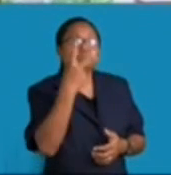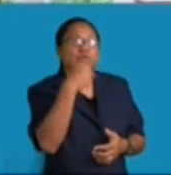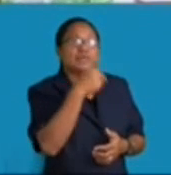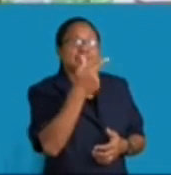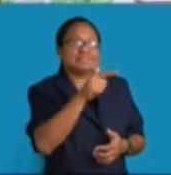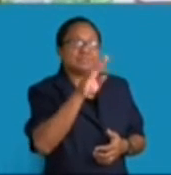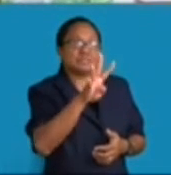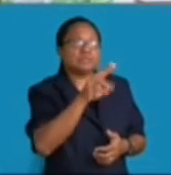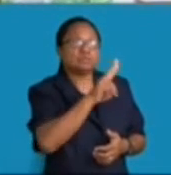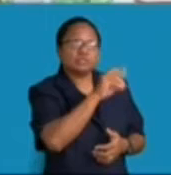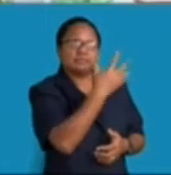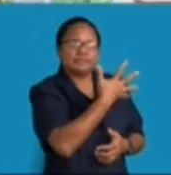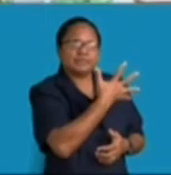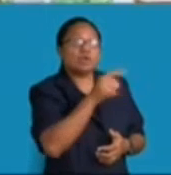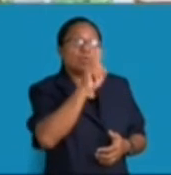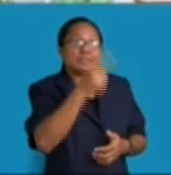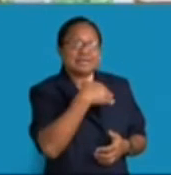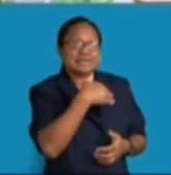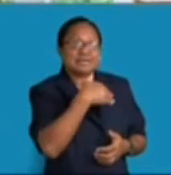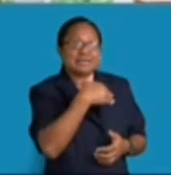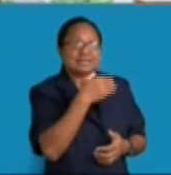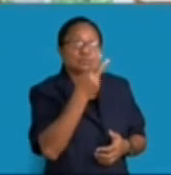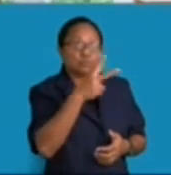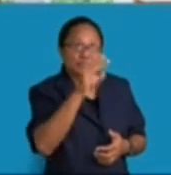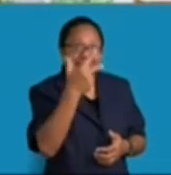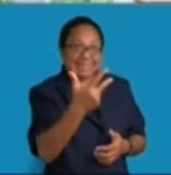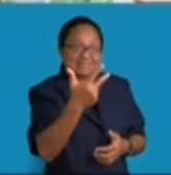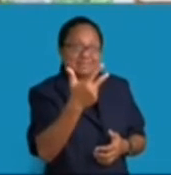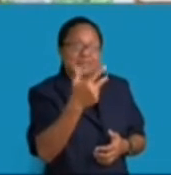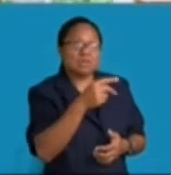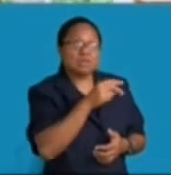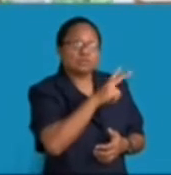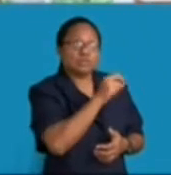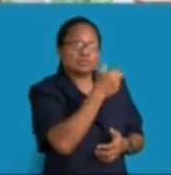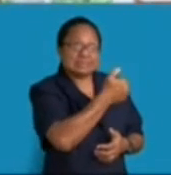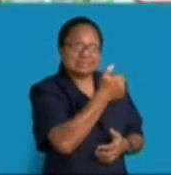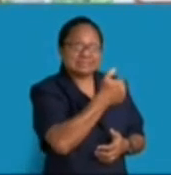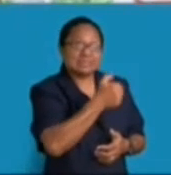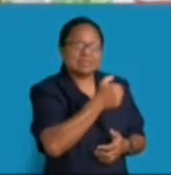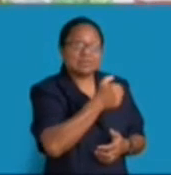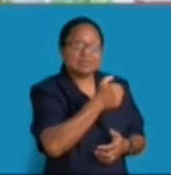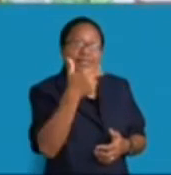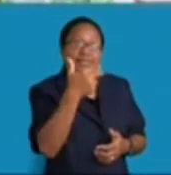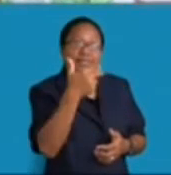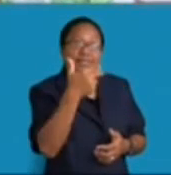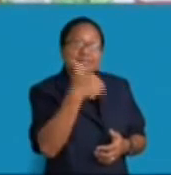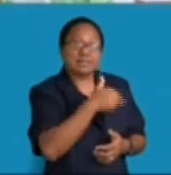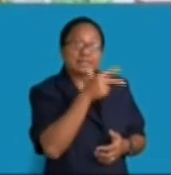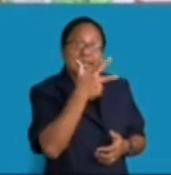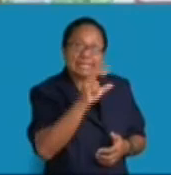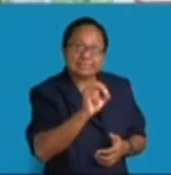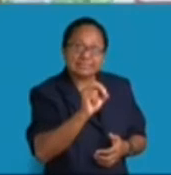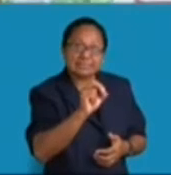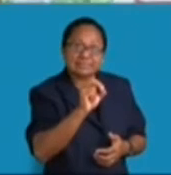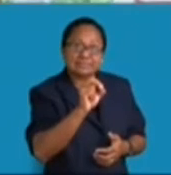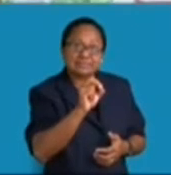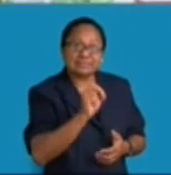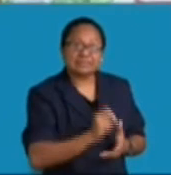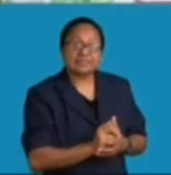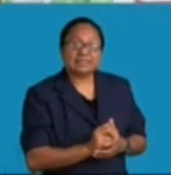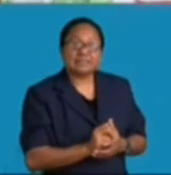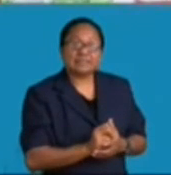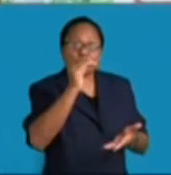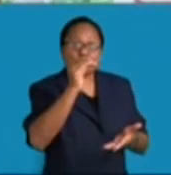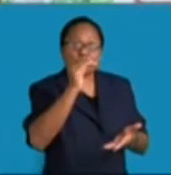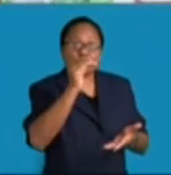1,273, 2015, 1,628, 2016, 1,880, an